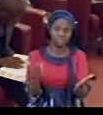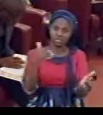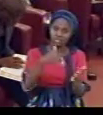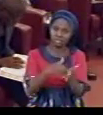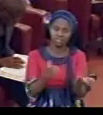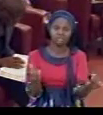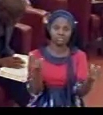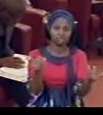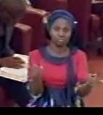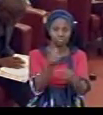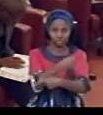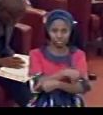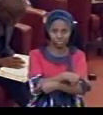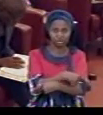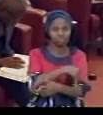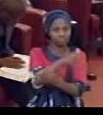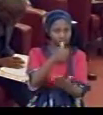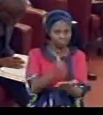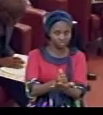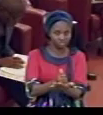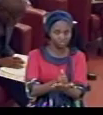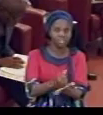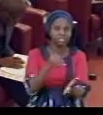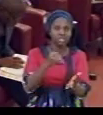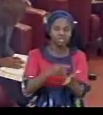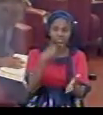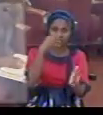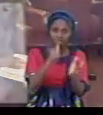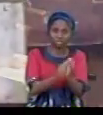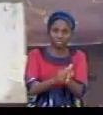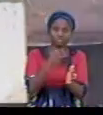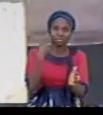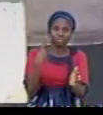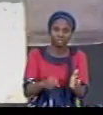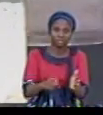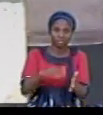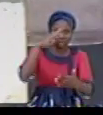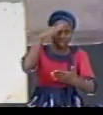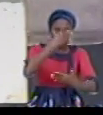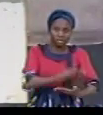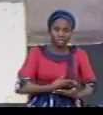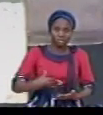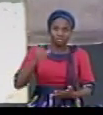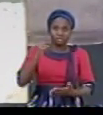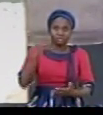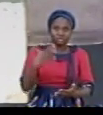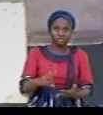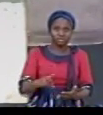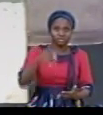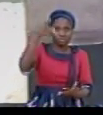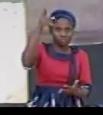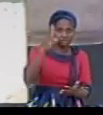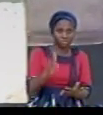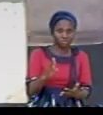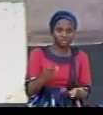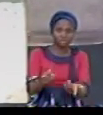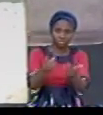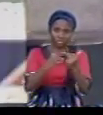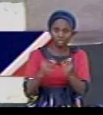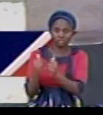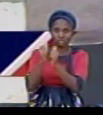Amen. It says, the sons of God came together